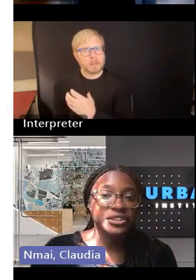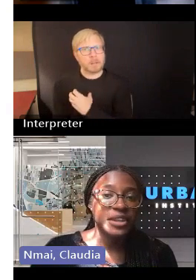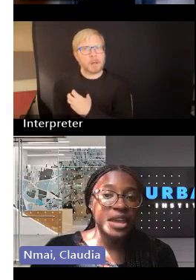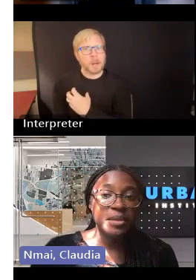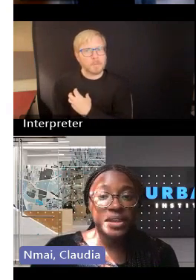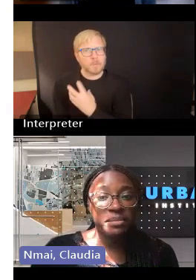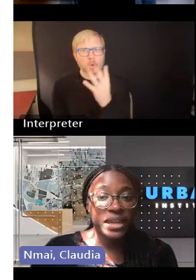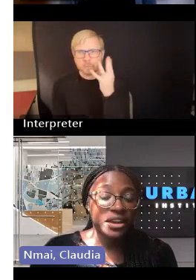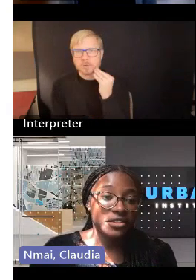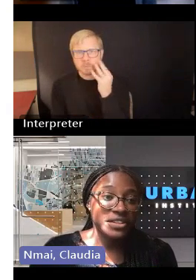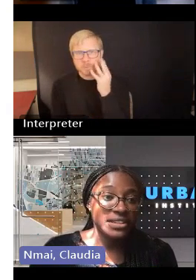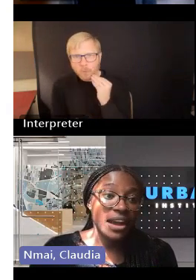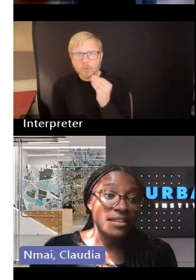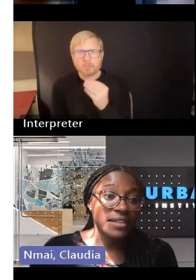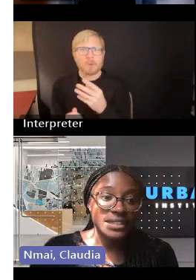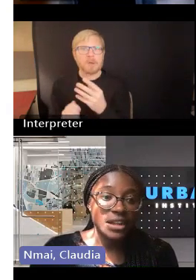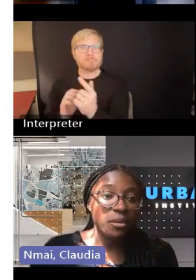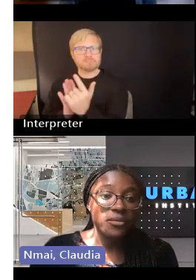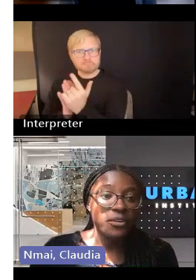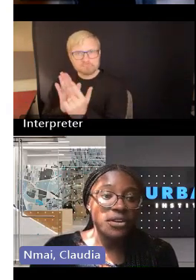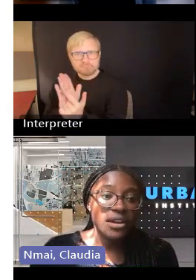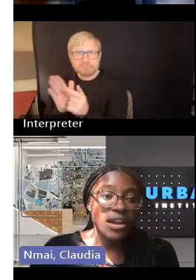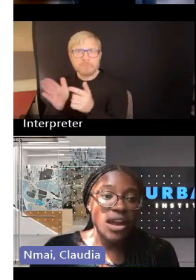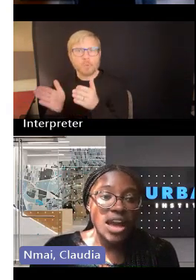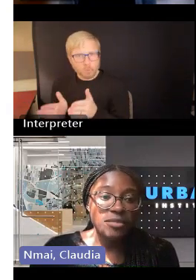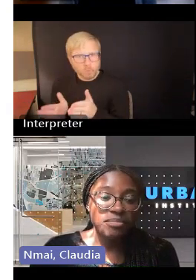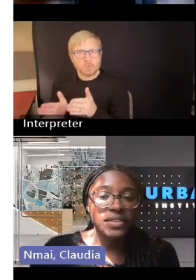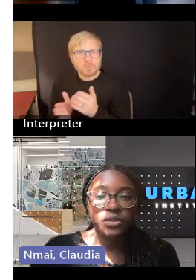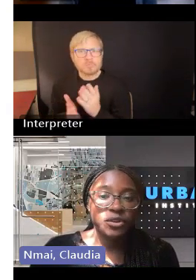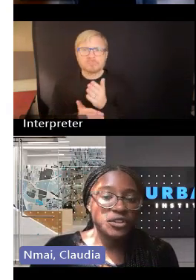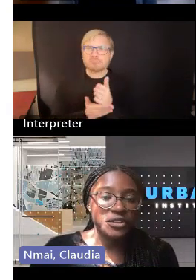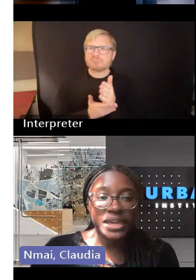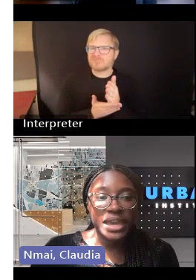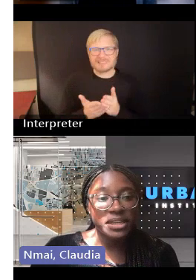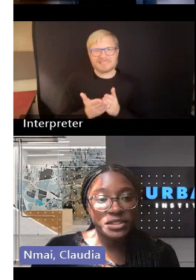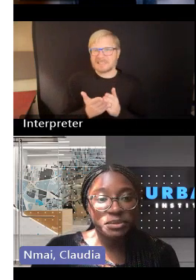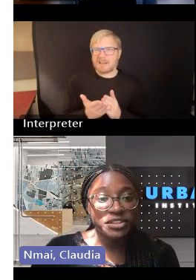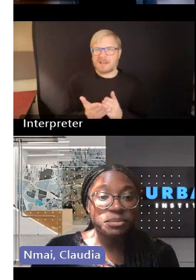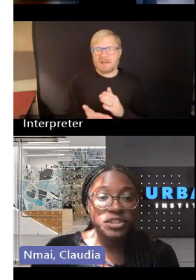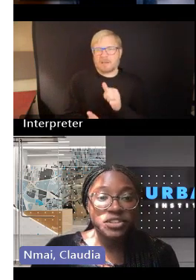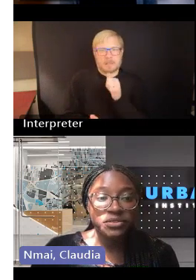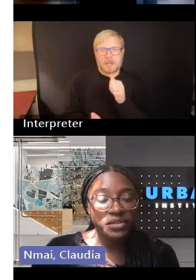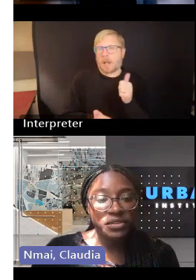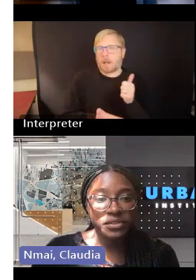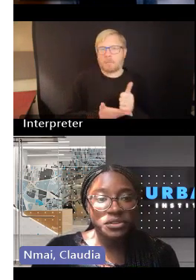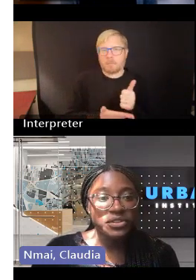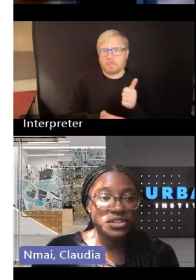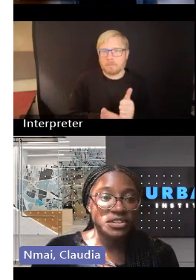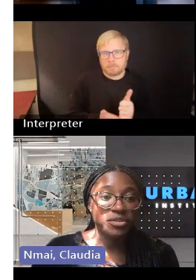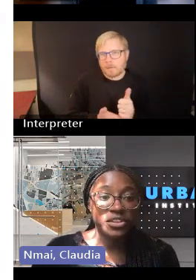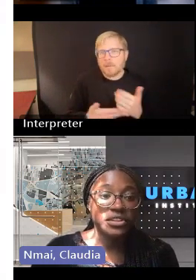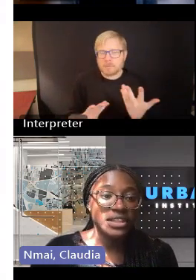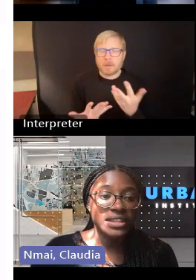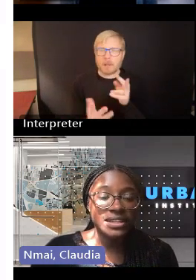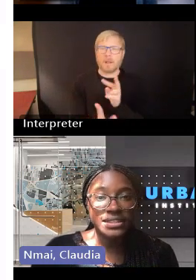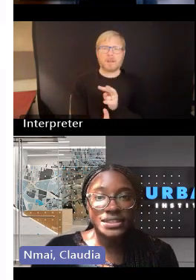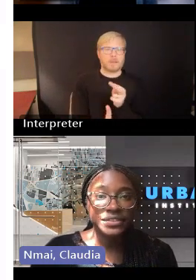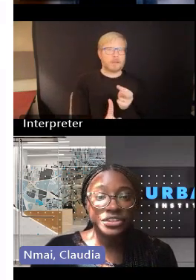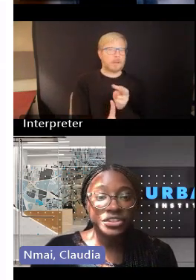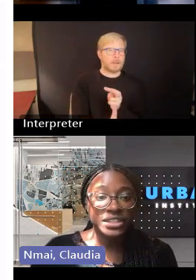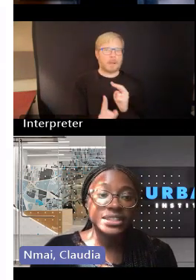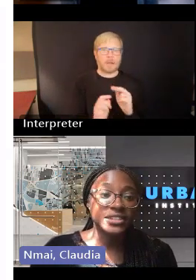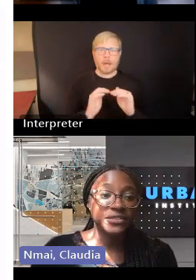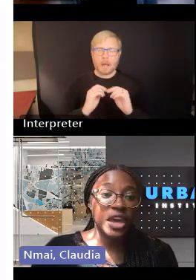legal actors, but then many others did not find it helpful. And there were also, again, mixed perceptions of whether the legal system resulted